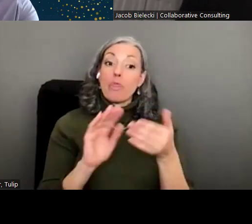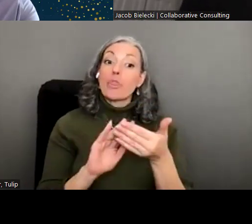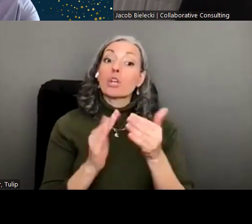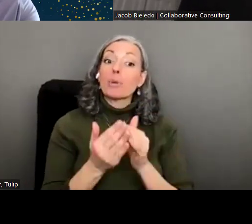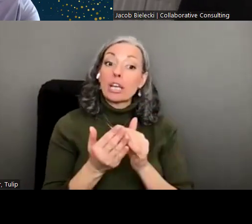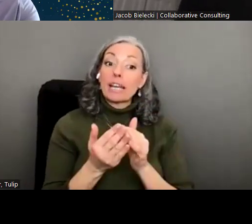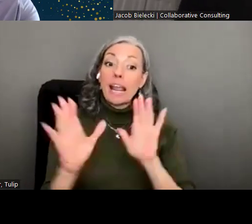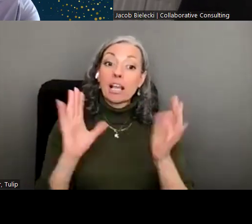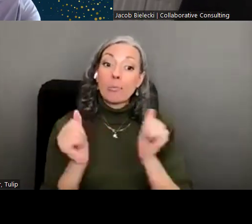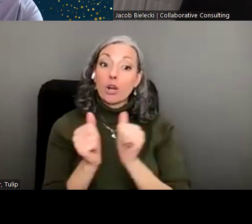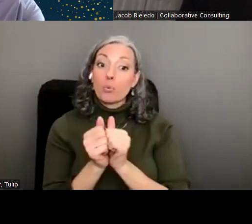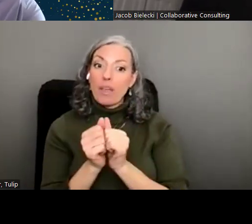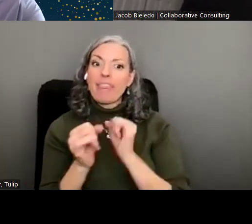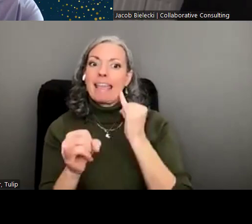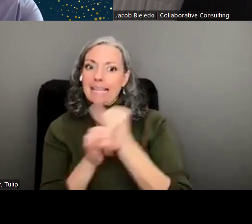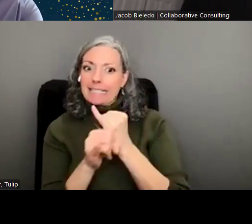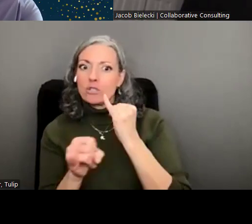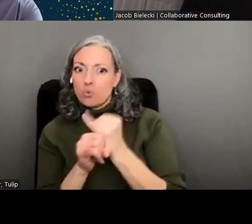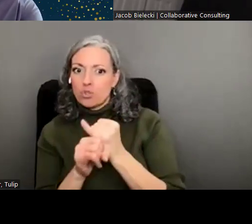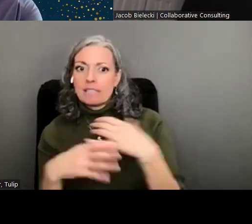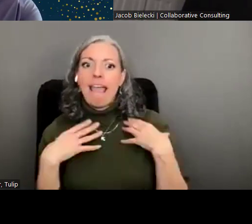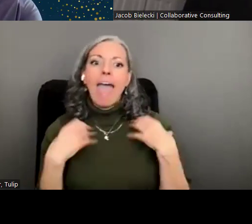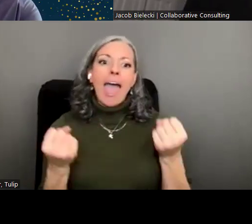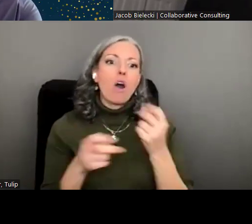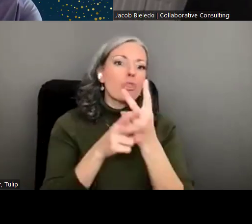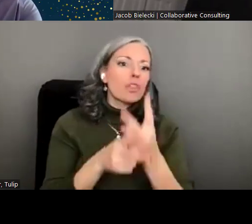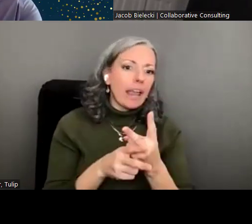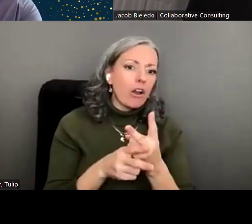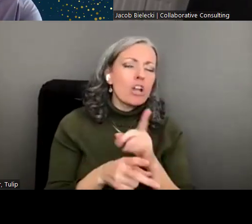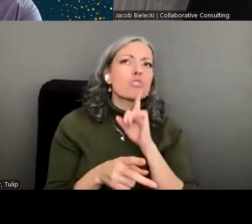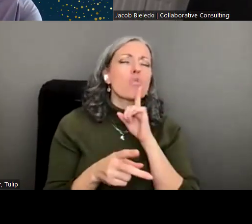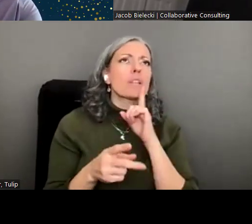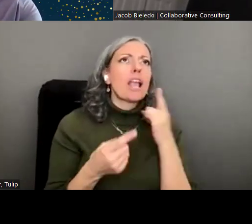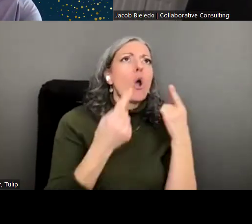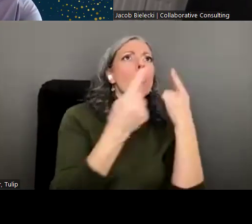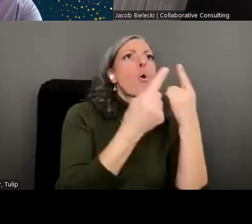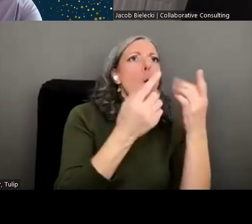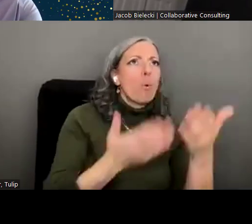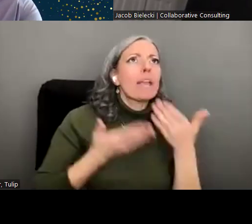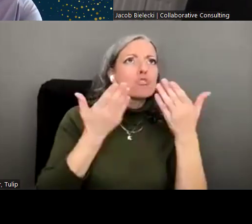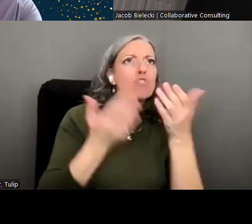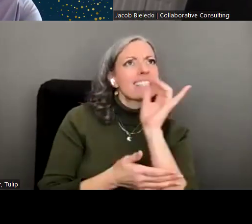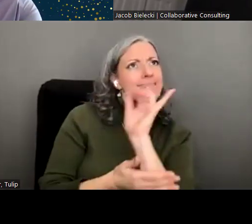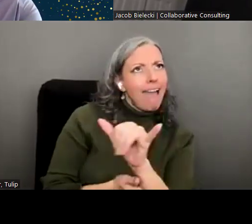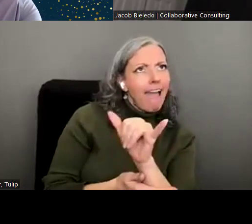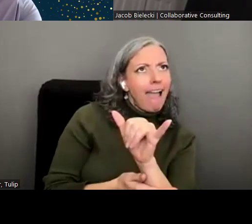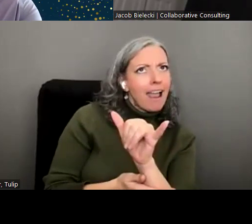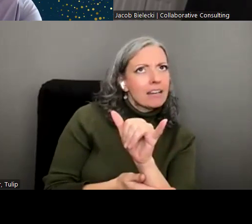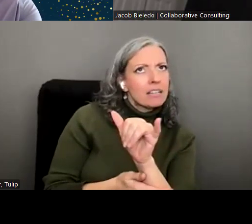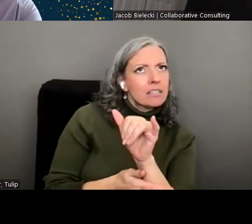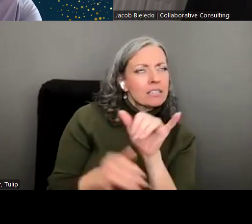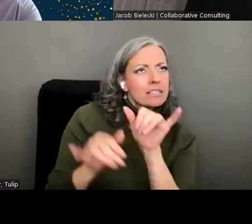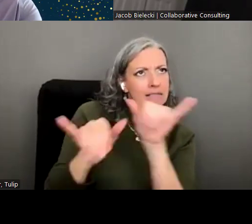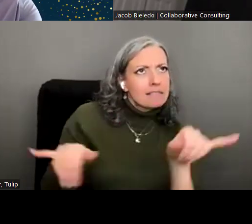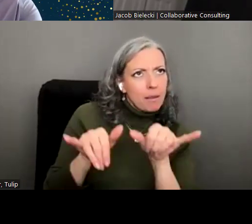to institutions and healthcare. Is there an overarching kind of goal where we address that systemically?